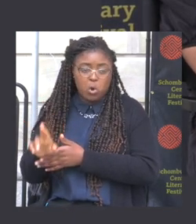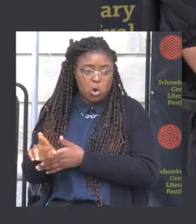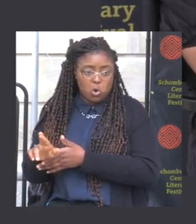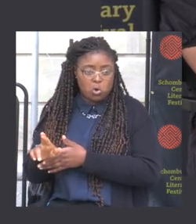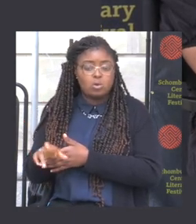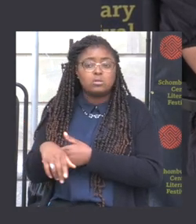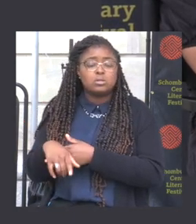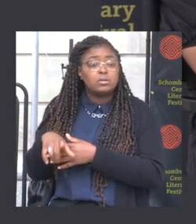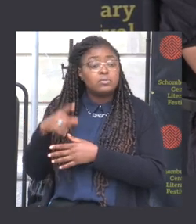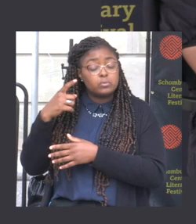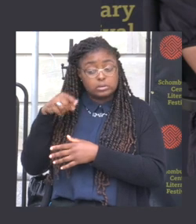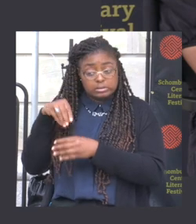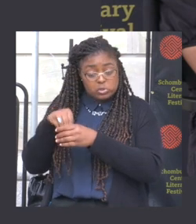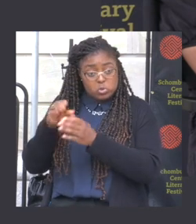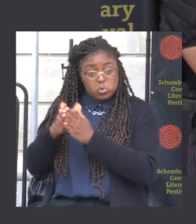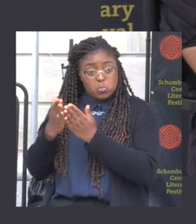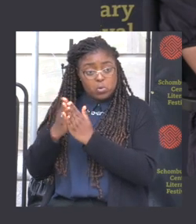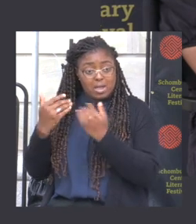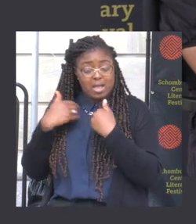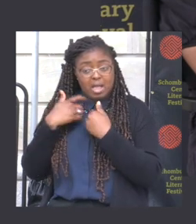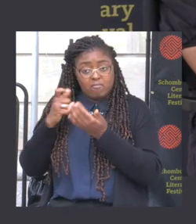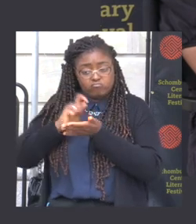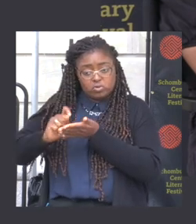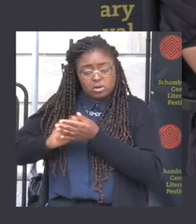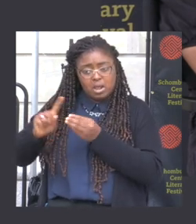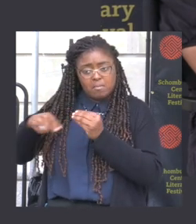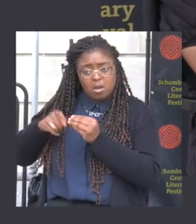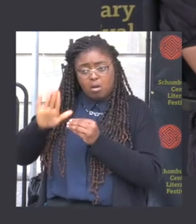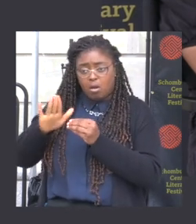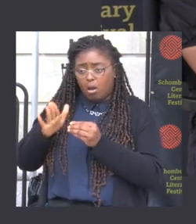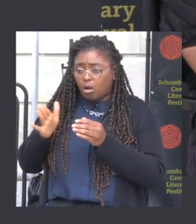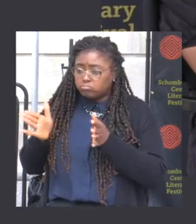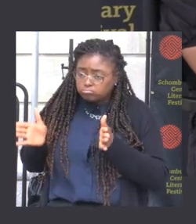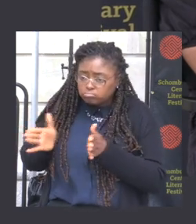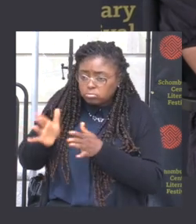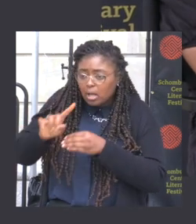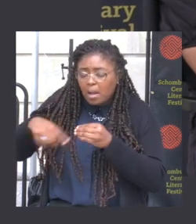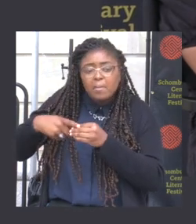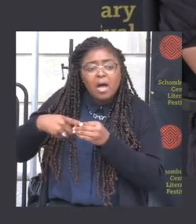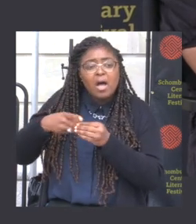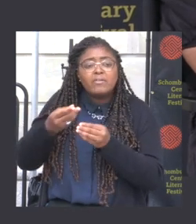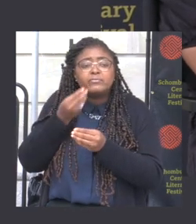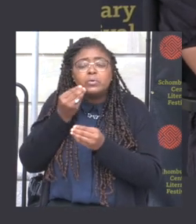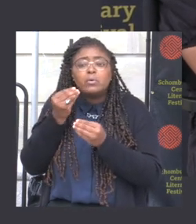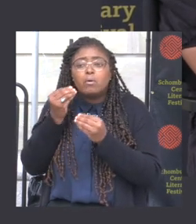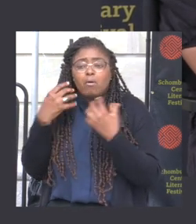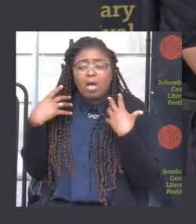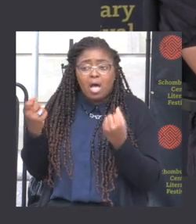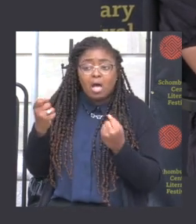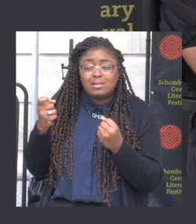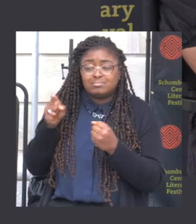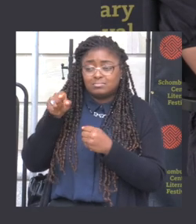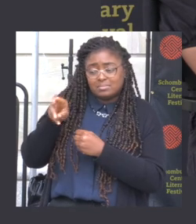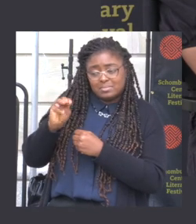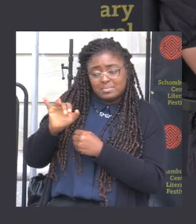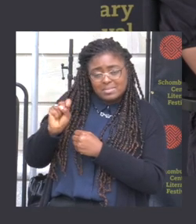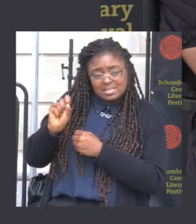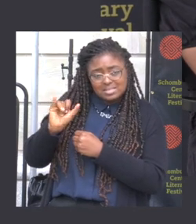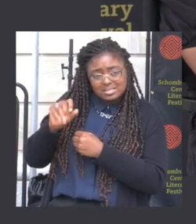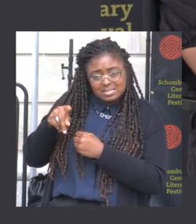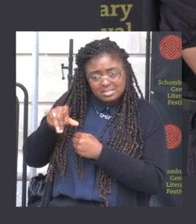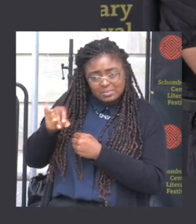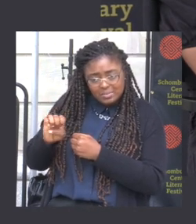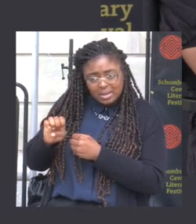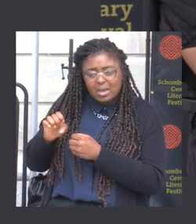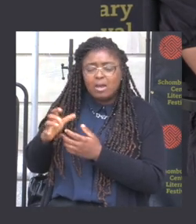about, there's an essay about her efforts around food and health. She bought up over 600 acres of land in Mississippi. She was teaching black folks